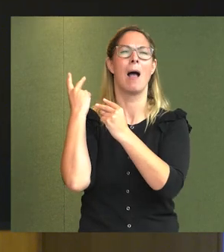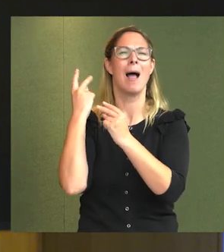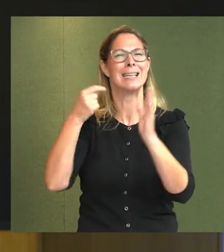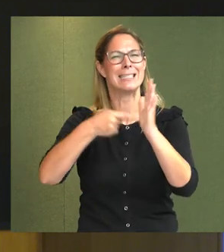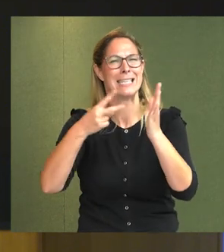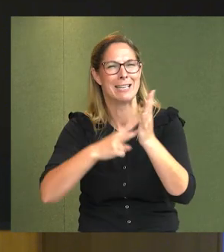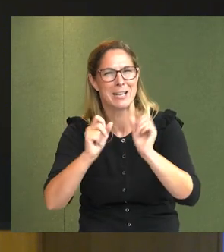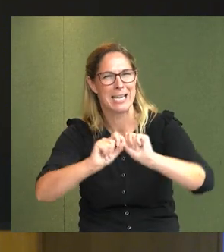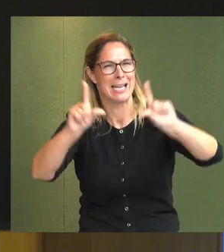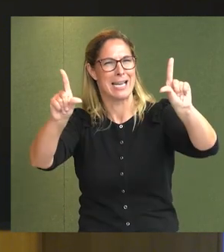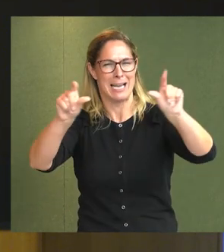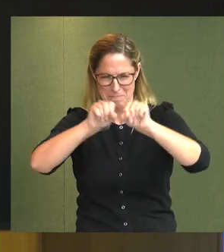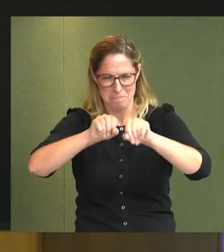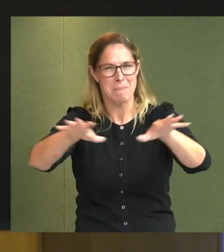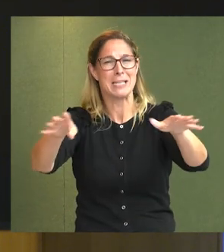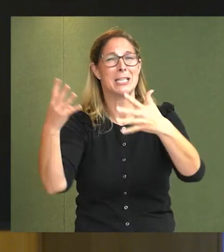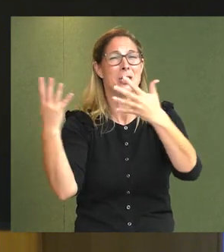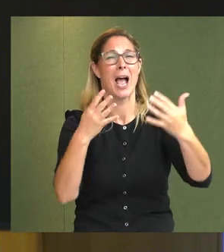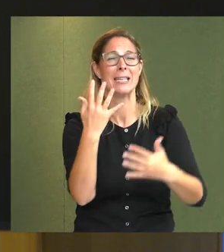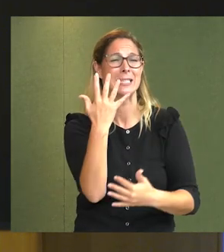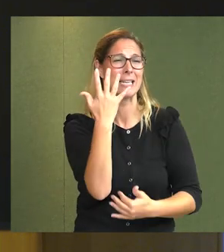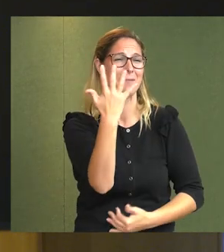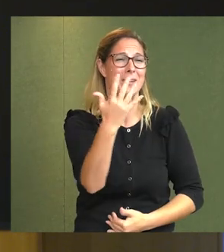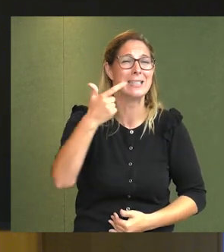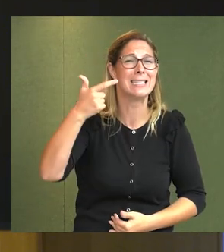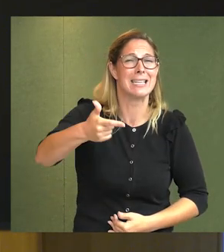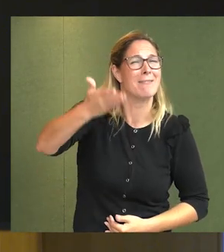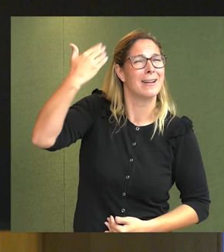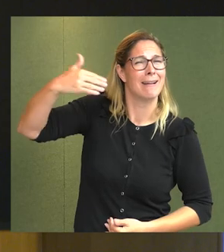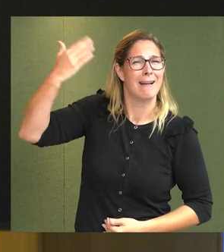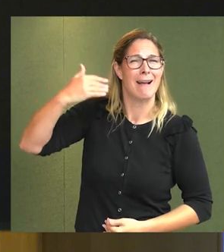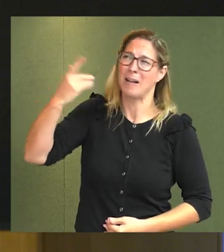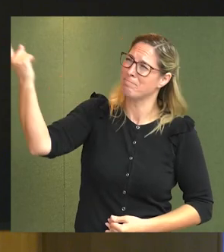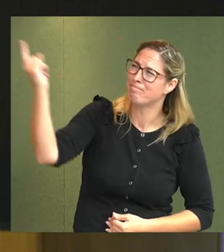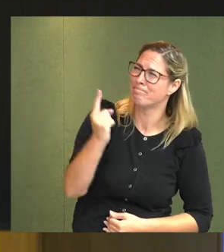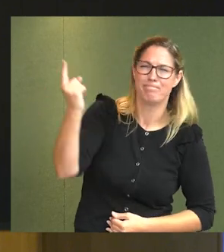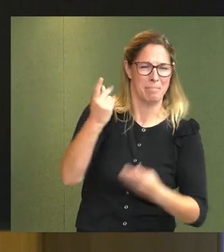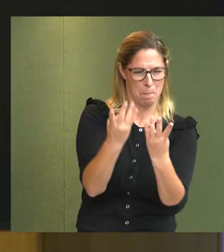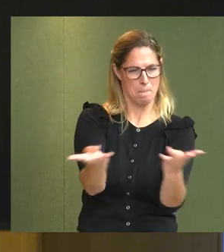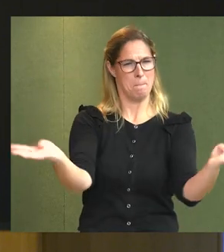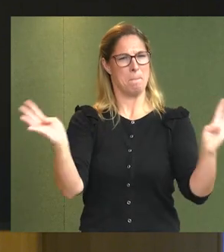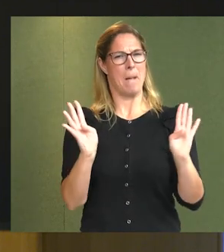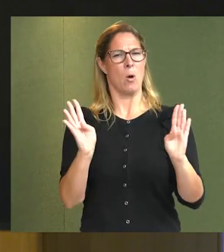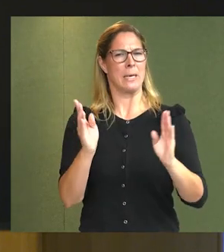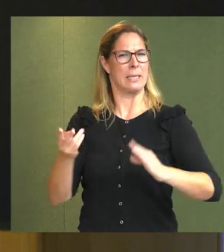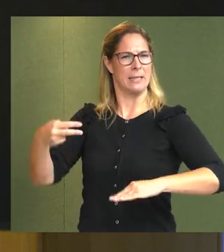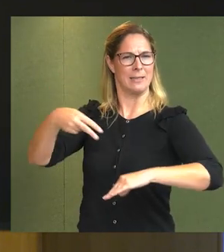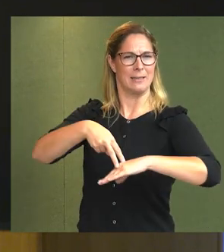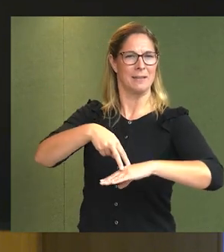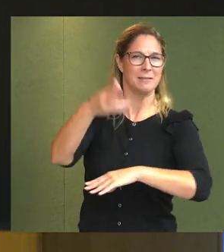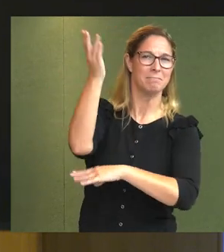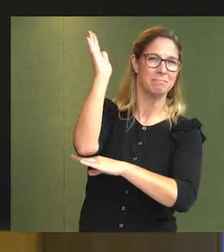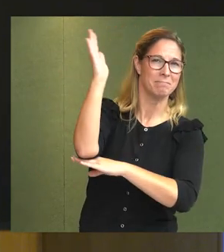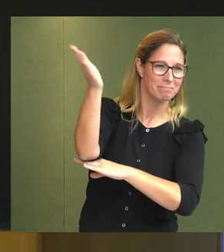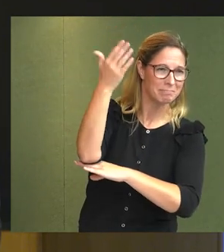1957, and the hundreds of balcony appearances, to appointing her 15th Prime Minister just